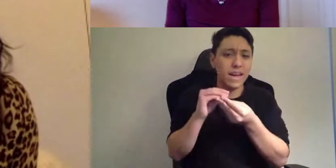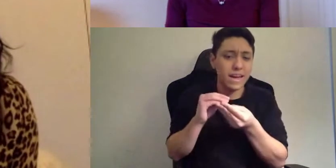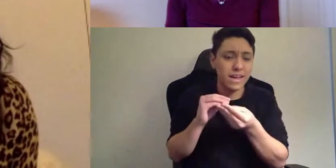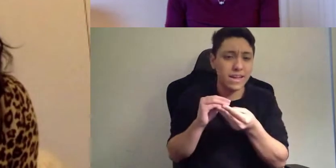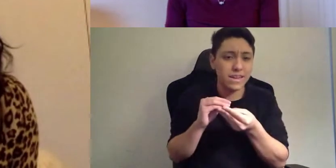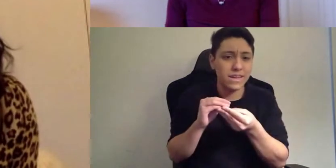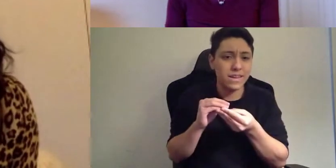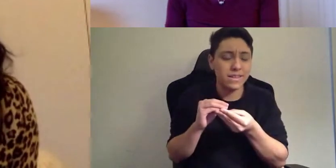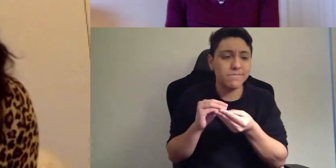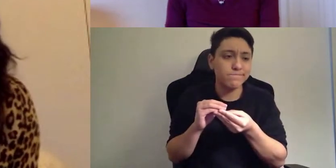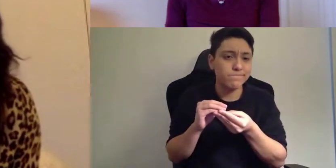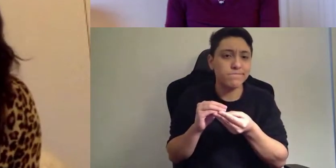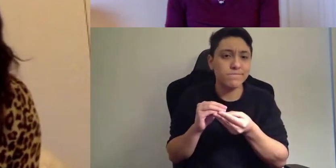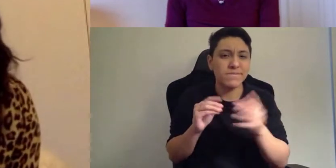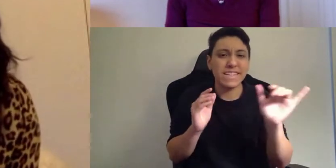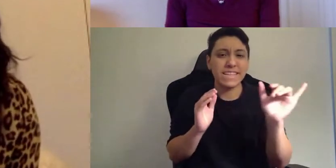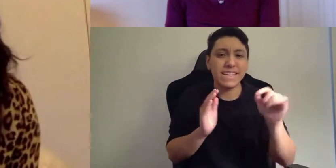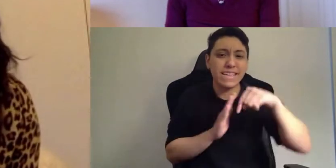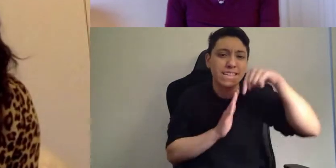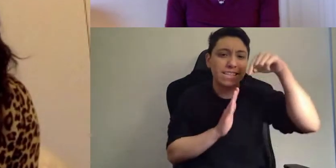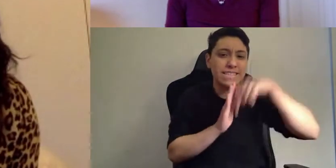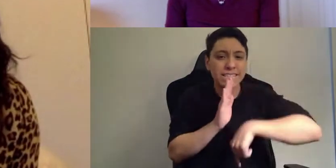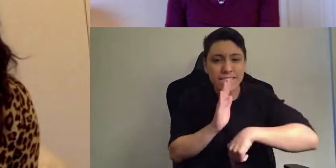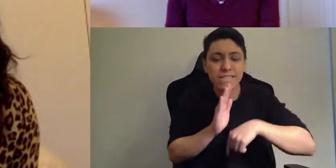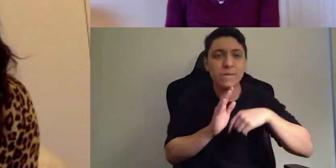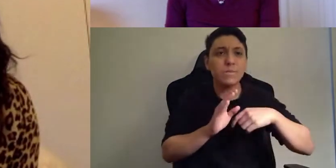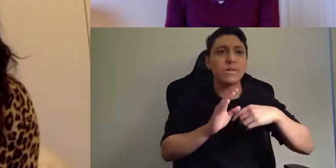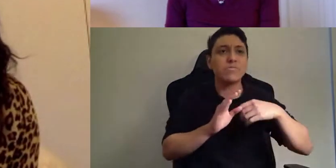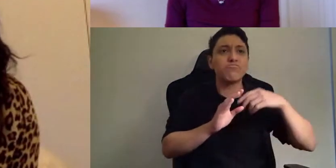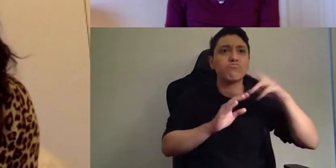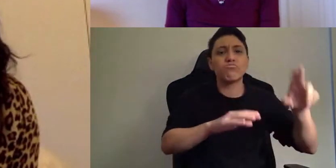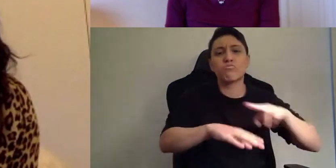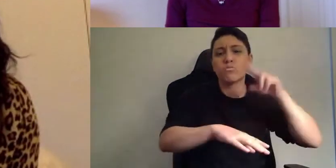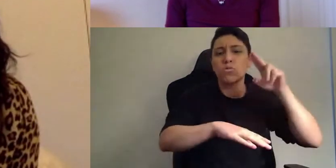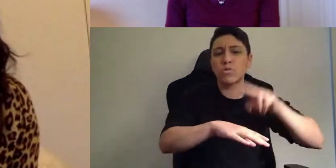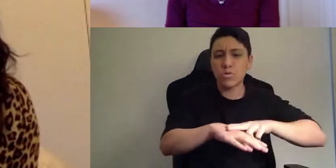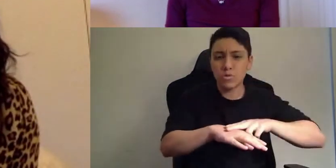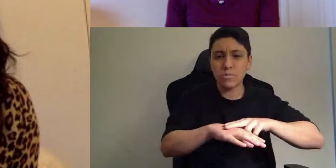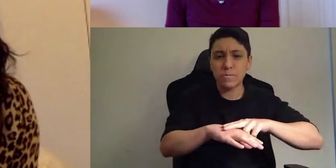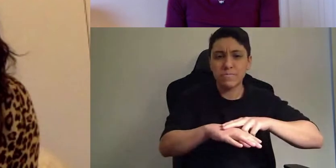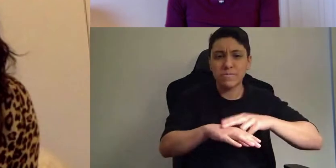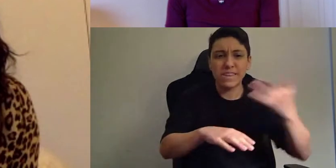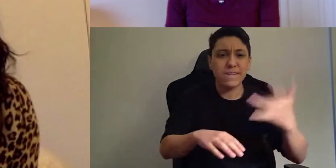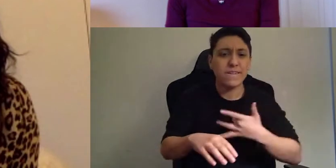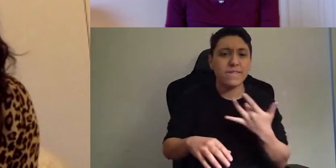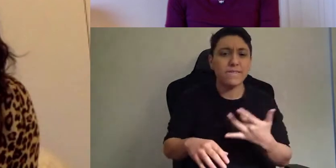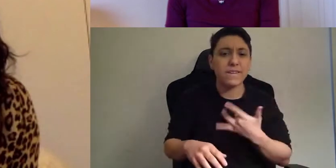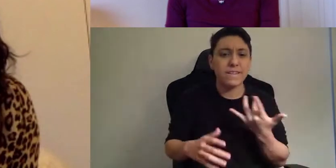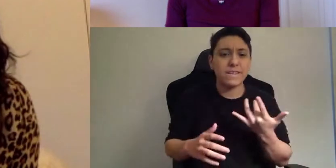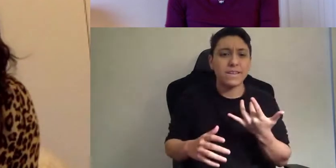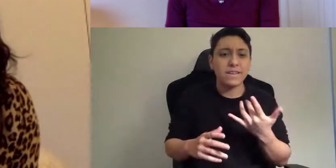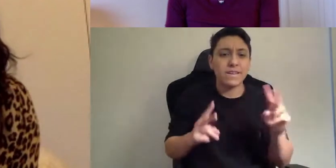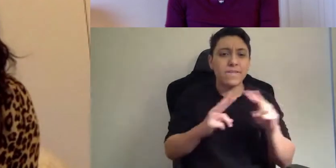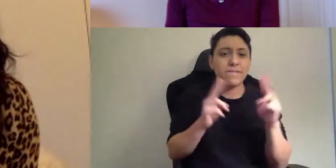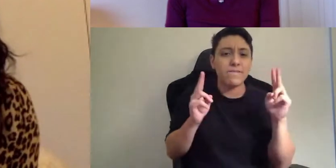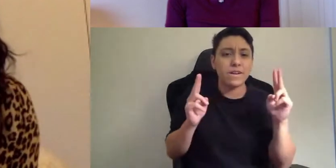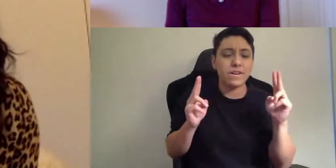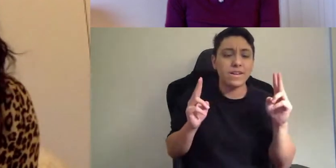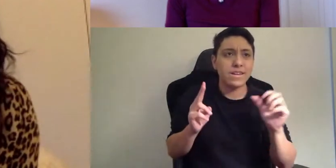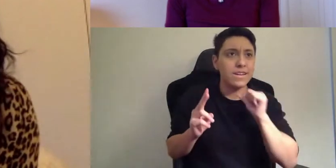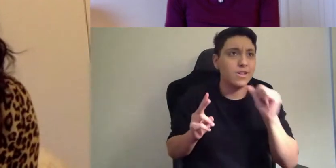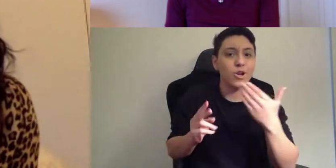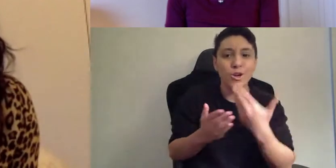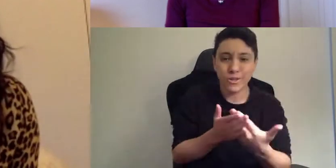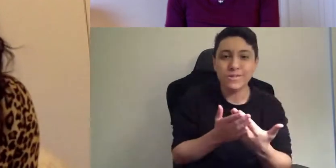really a deep normalization of the feelings of being very deeply unwell in